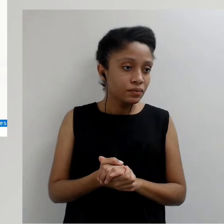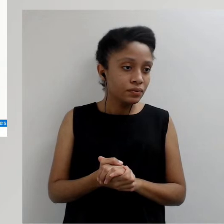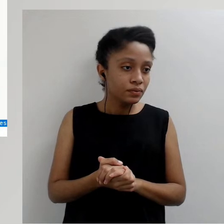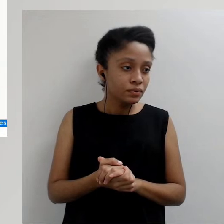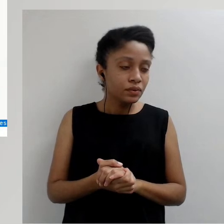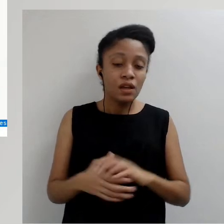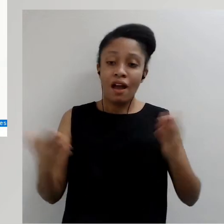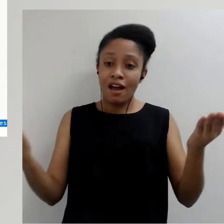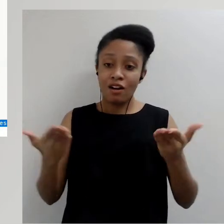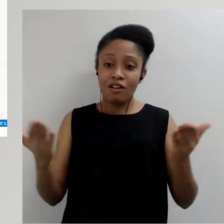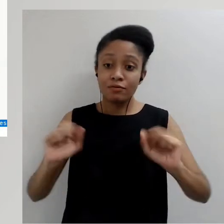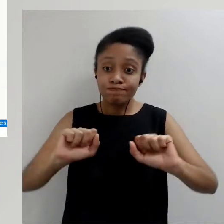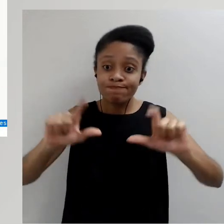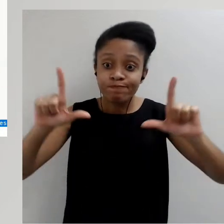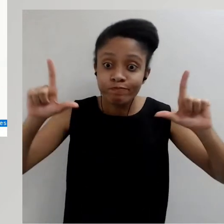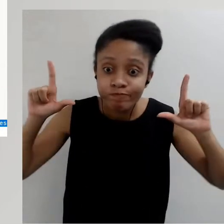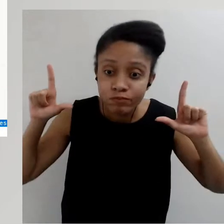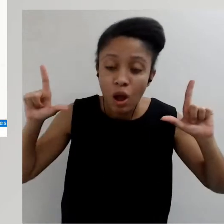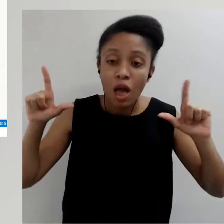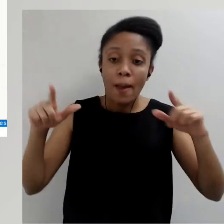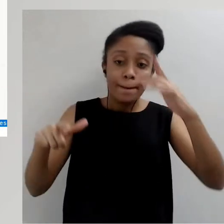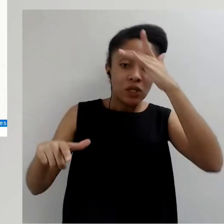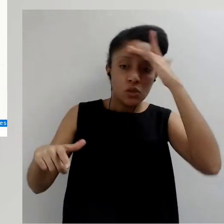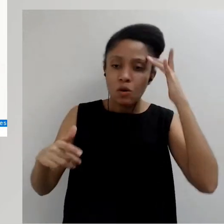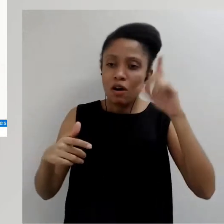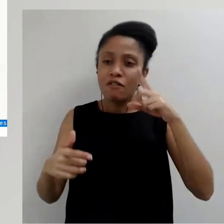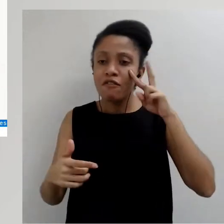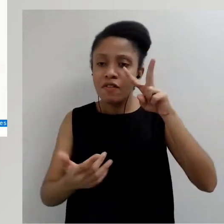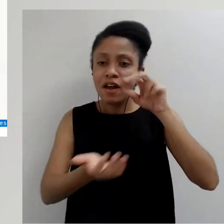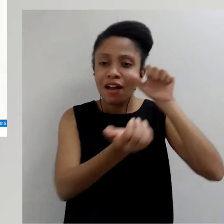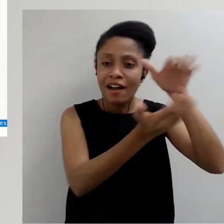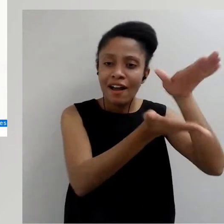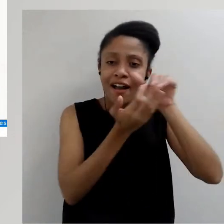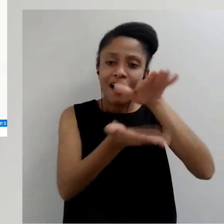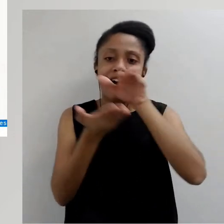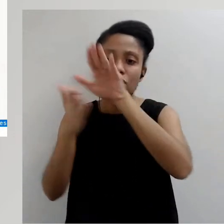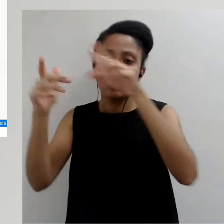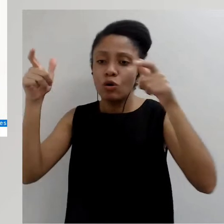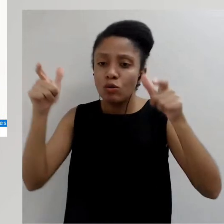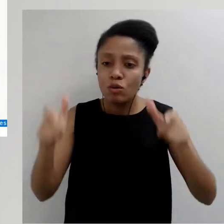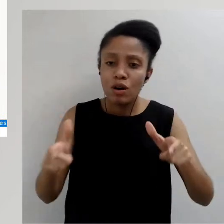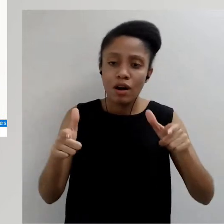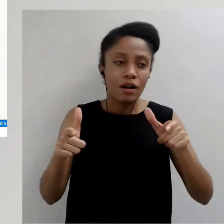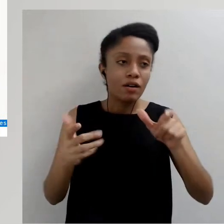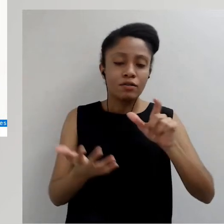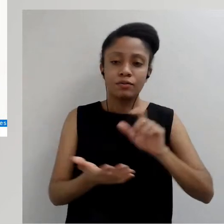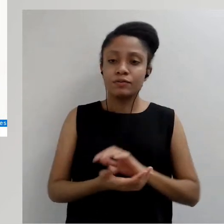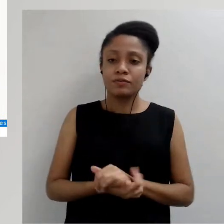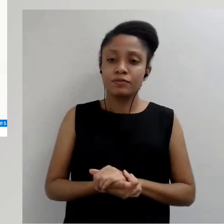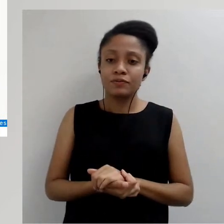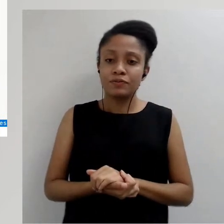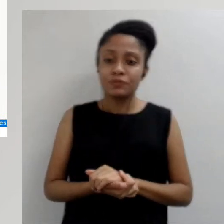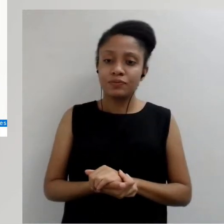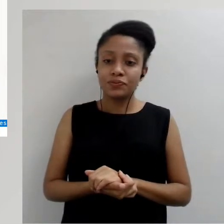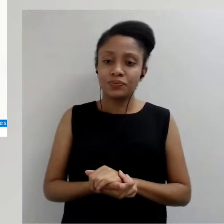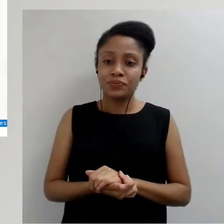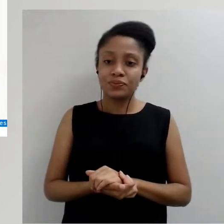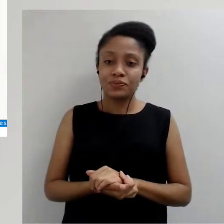This is increased reality, how the client sees the box and how you can